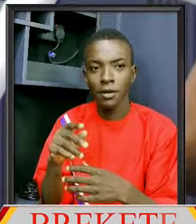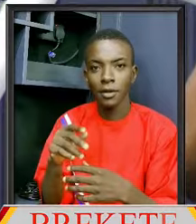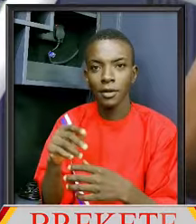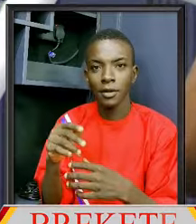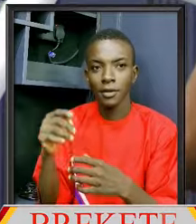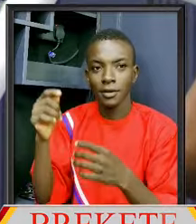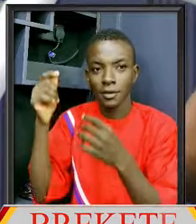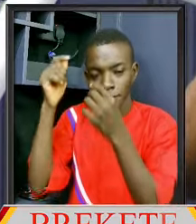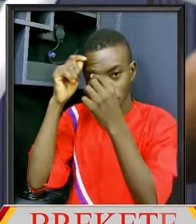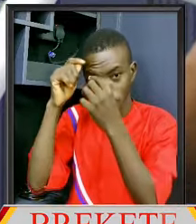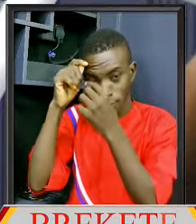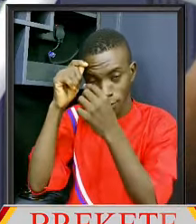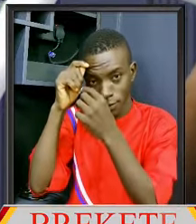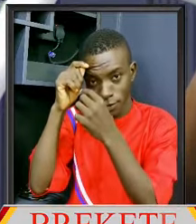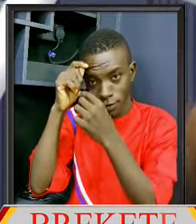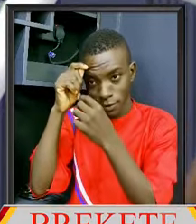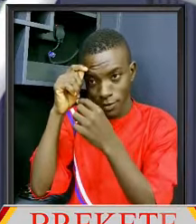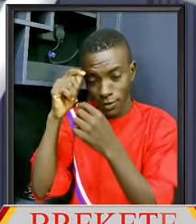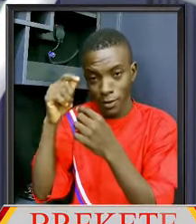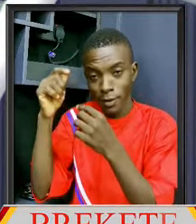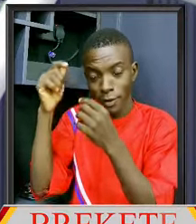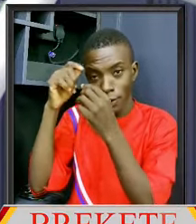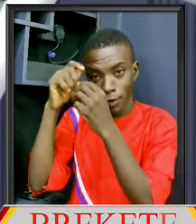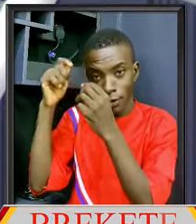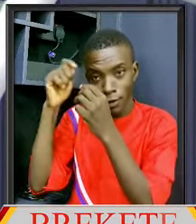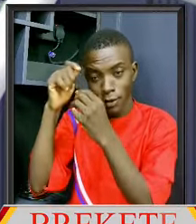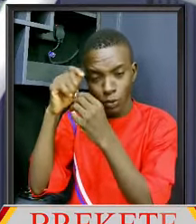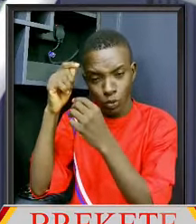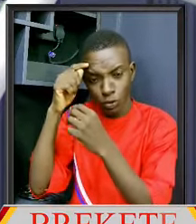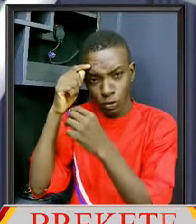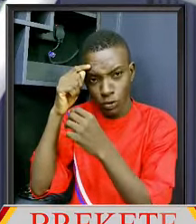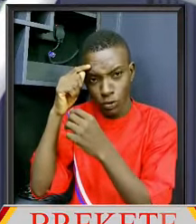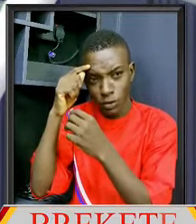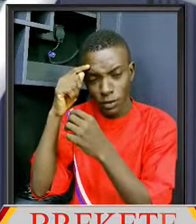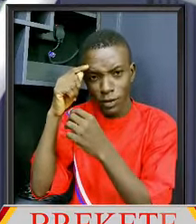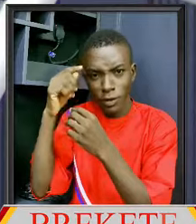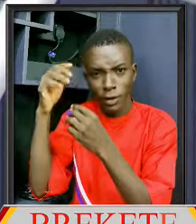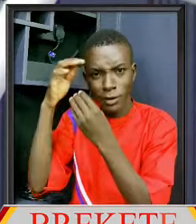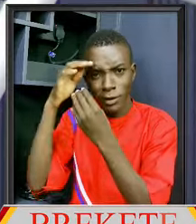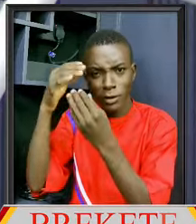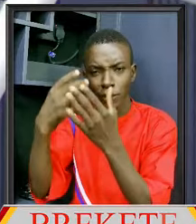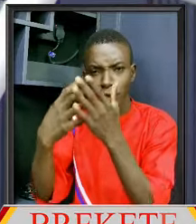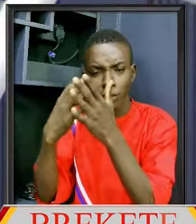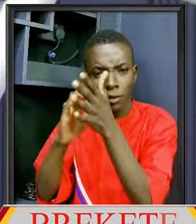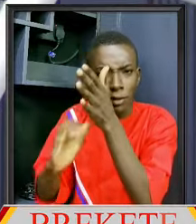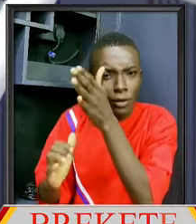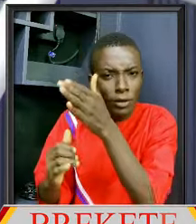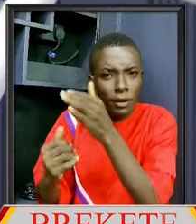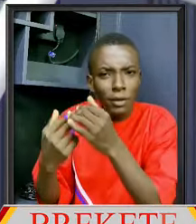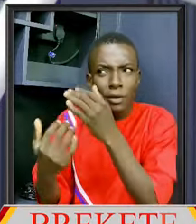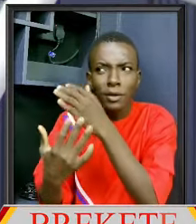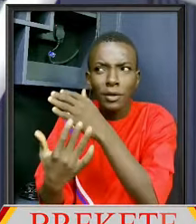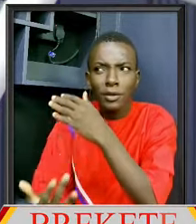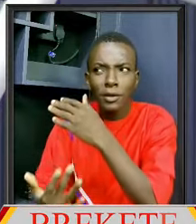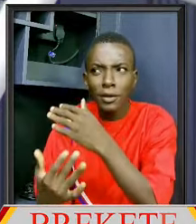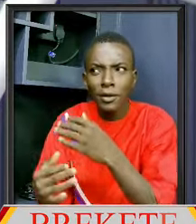saw more allure. Okay, I saw a jam genie. Like they put injection on my head, they want come up blood. So I said, so what is this? So